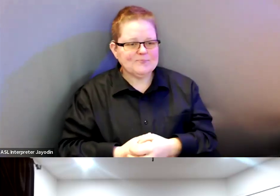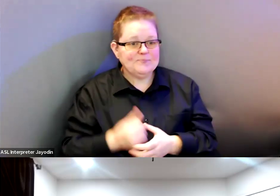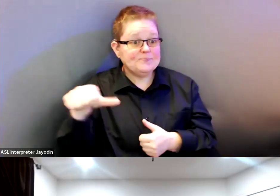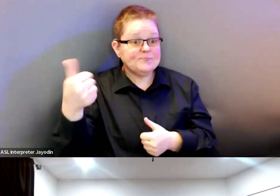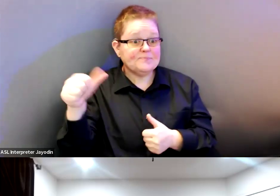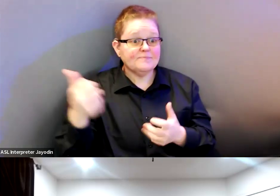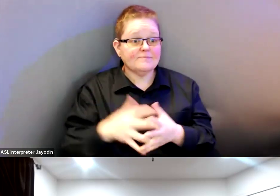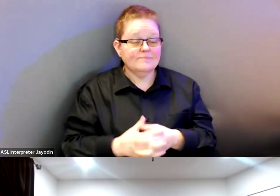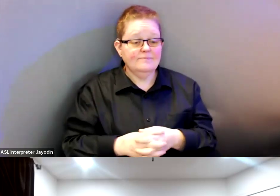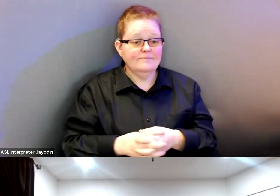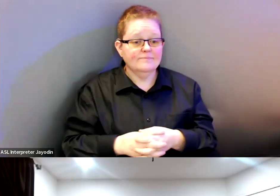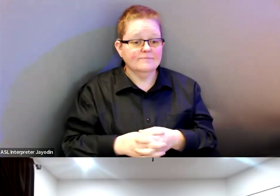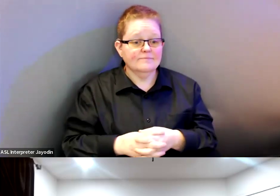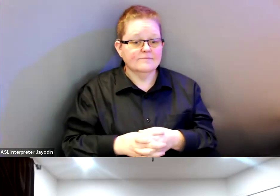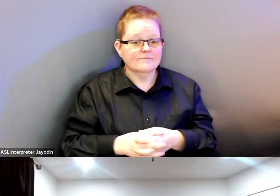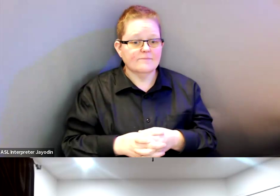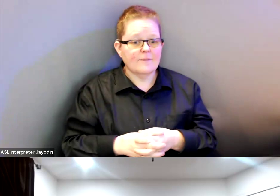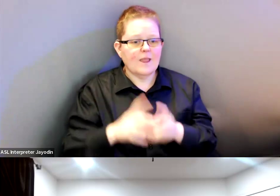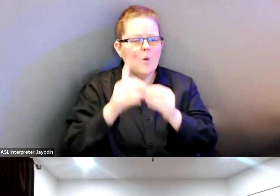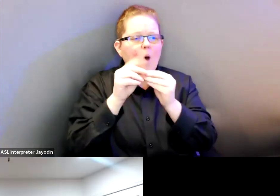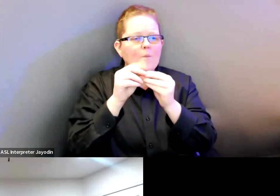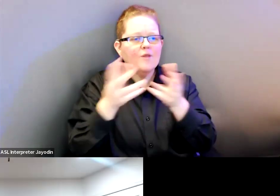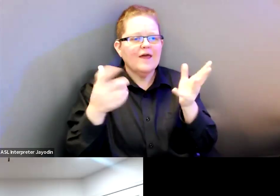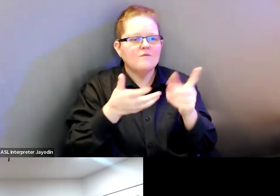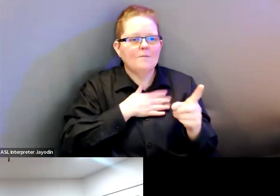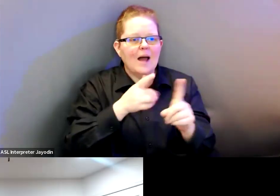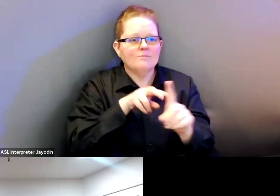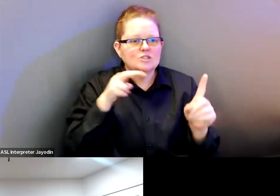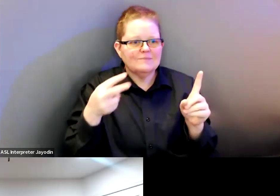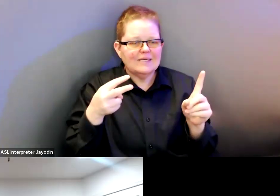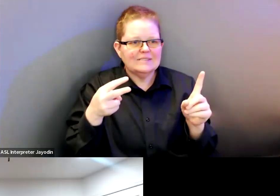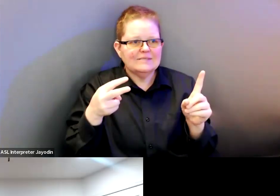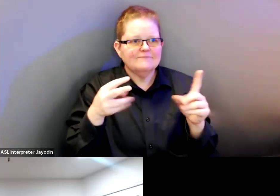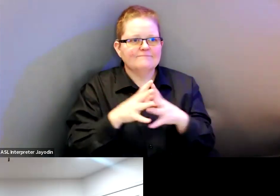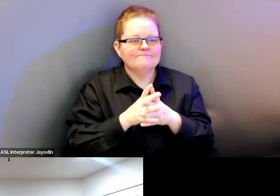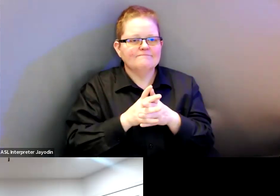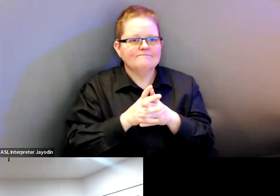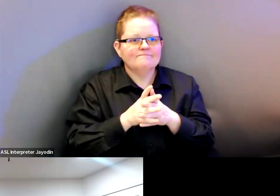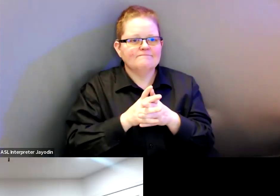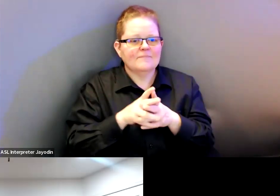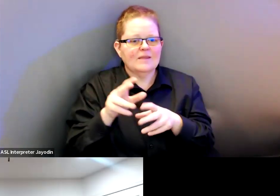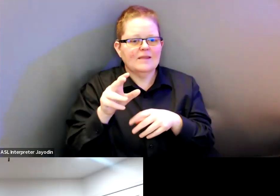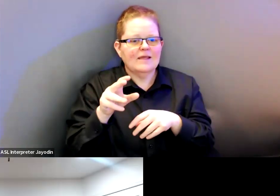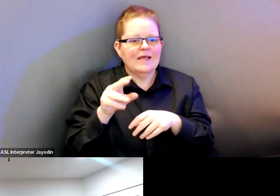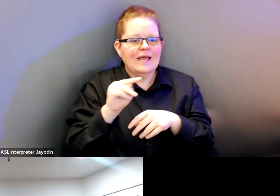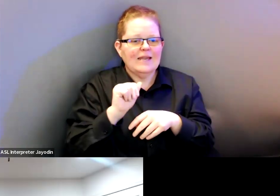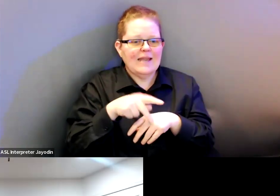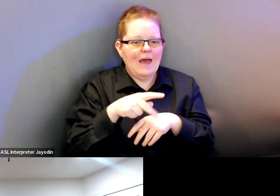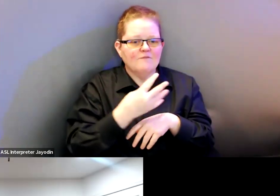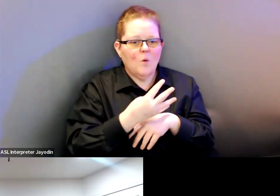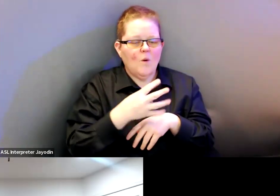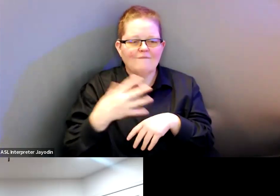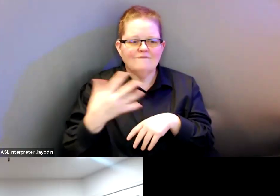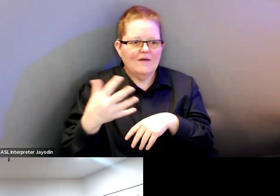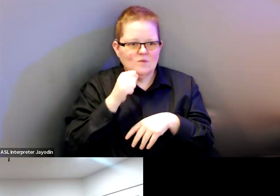Oh, well, just one more thing, just from my perspective, this from my point of view, NAP 4 and NAP 5 were not successful. They were